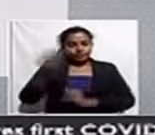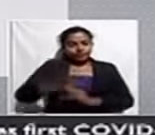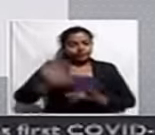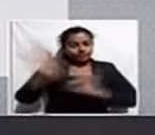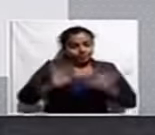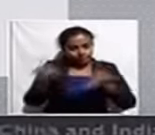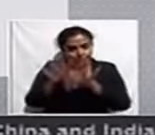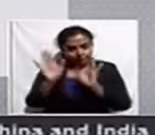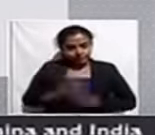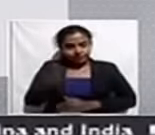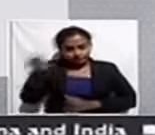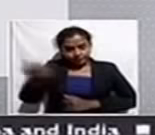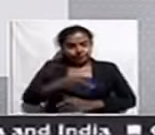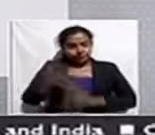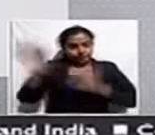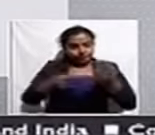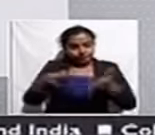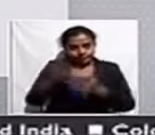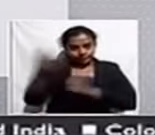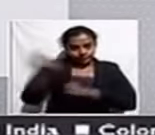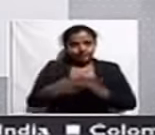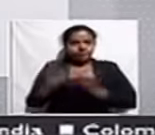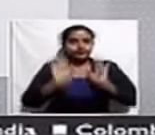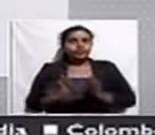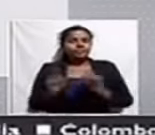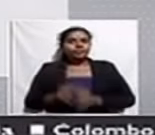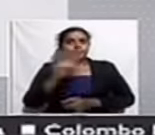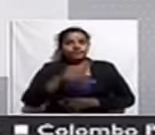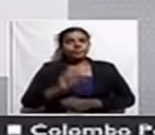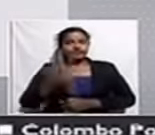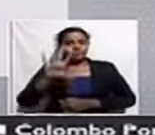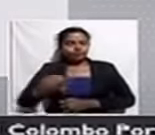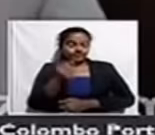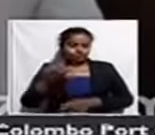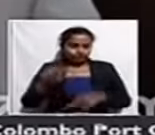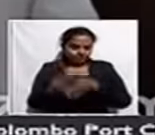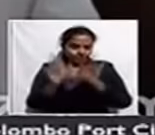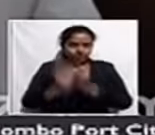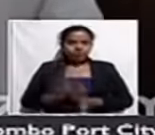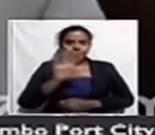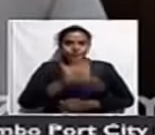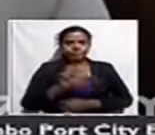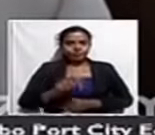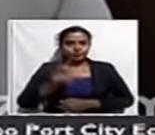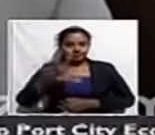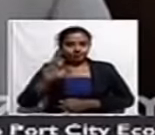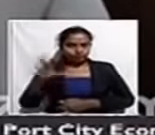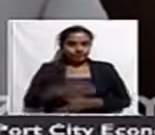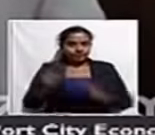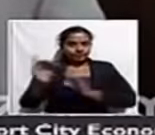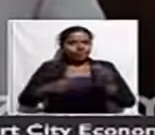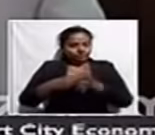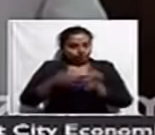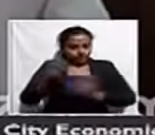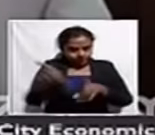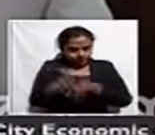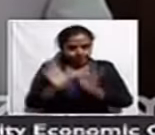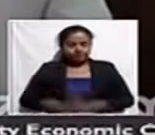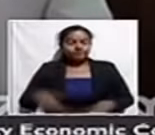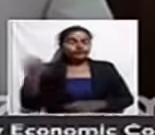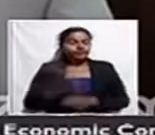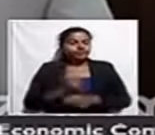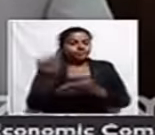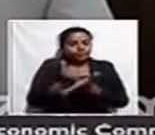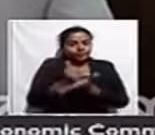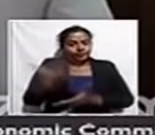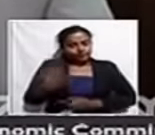at their current levels of 4.5% and 5.5% respectively. Central bank governor, Professor W.D. Lakshman, said efforts